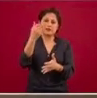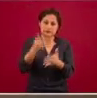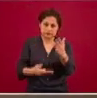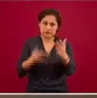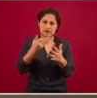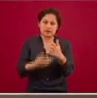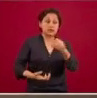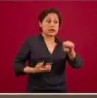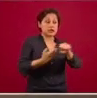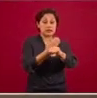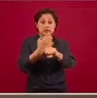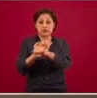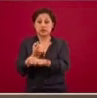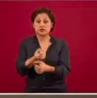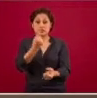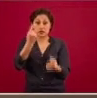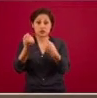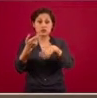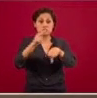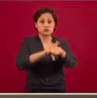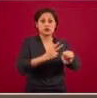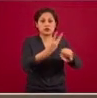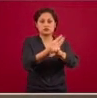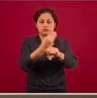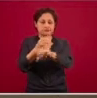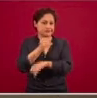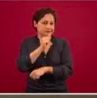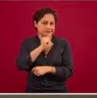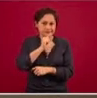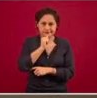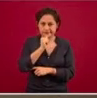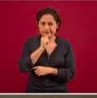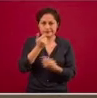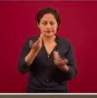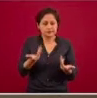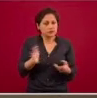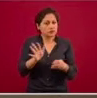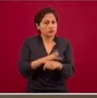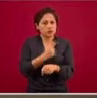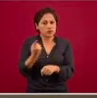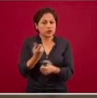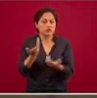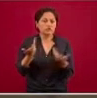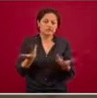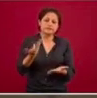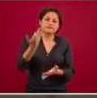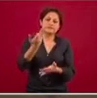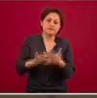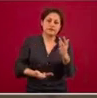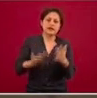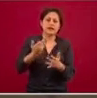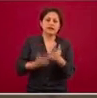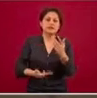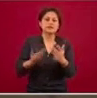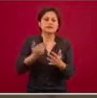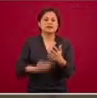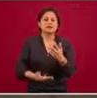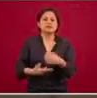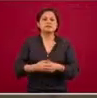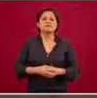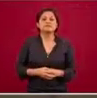reconversion processes that are still haven't been completed so far. Their